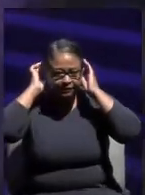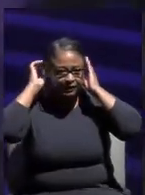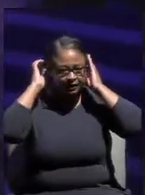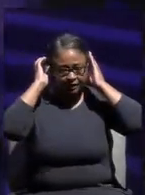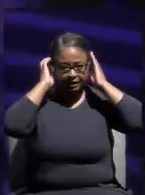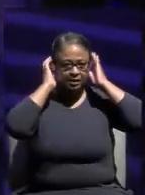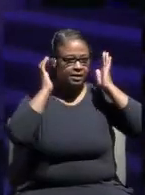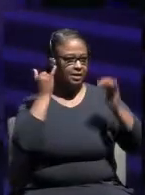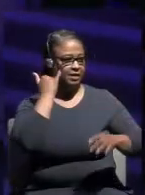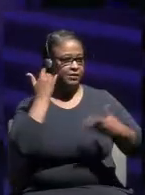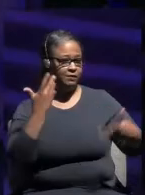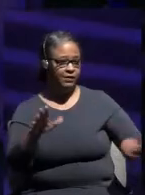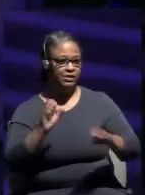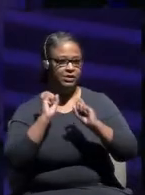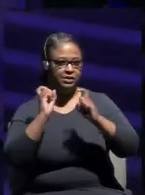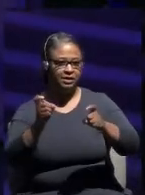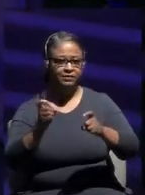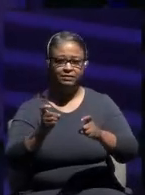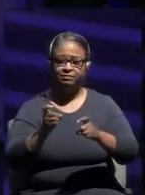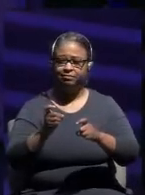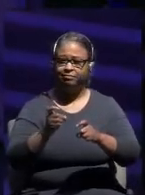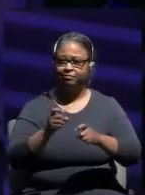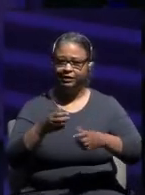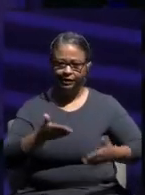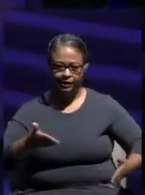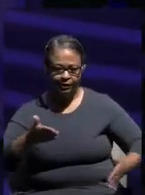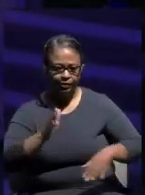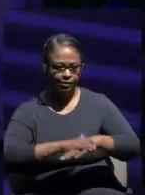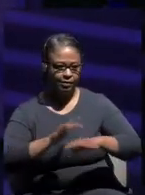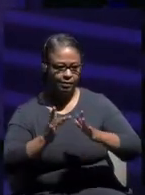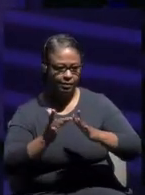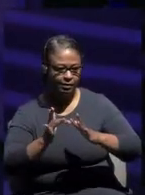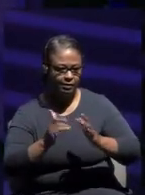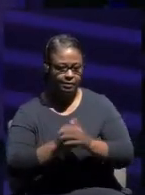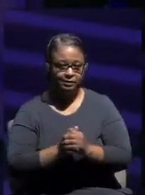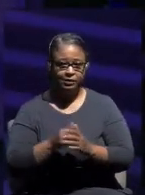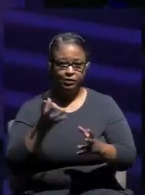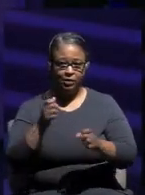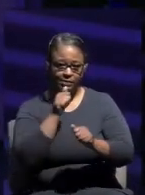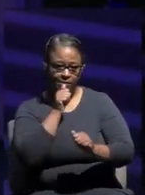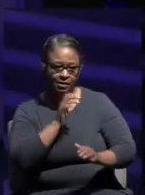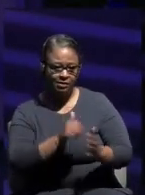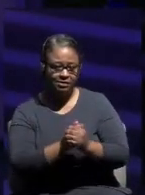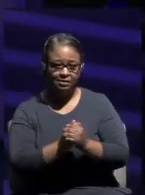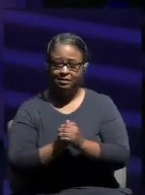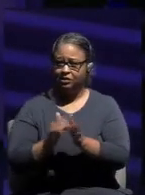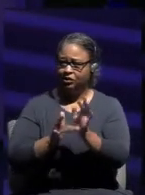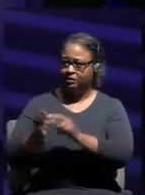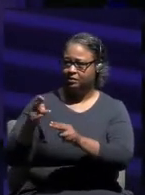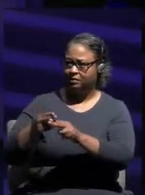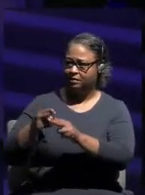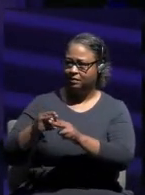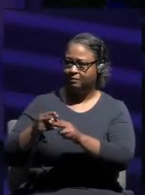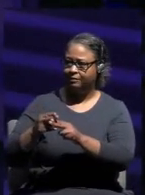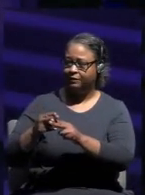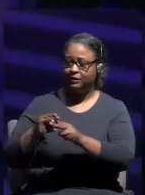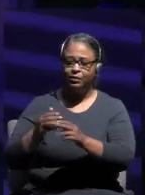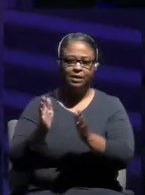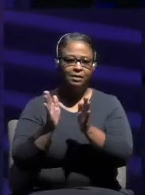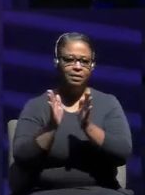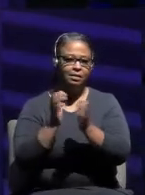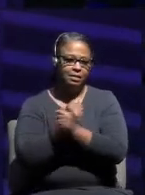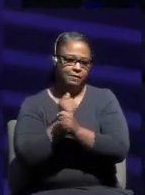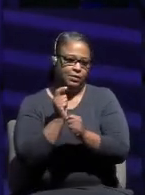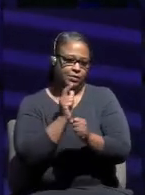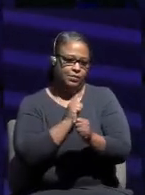gave something in the offering, you've given online, you want to be a part of God's blessing, stretch your hands forth. Let's pray in Jesus' name. We love you, Lord Jesus. We